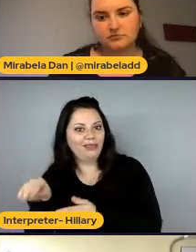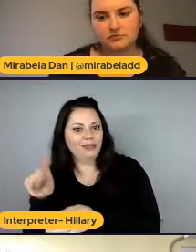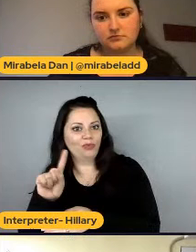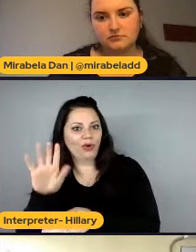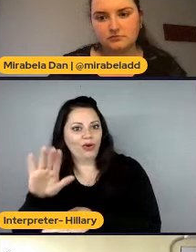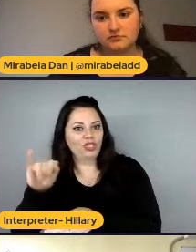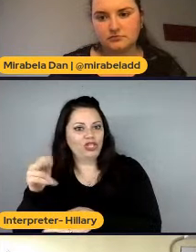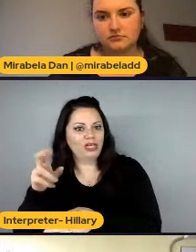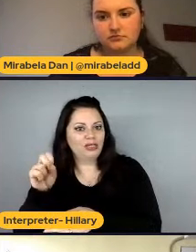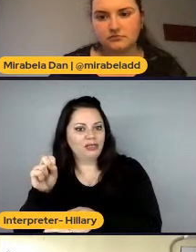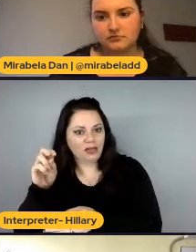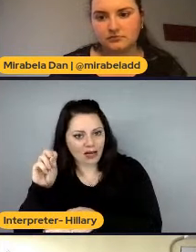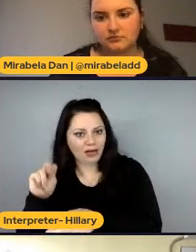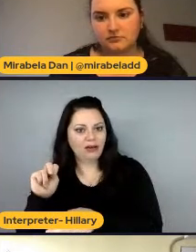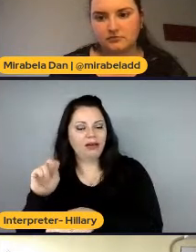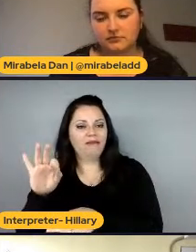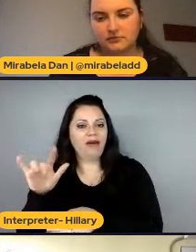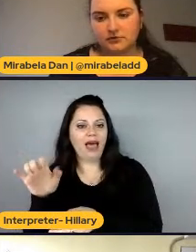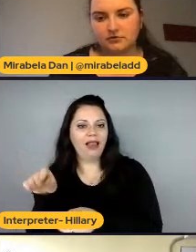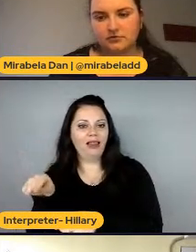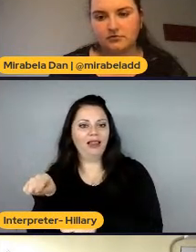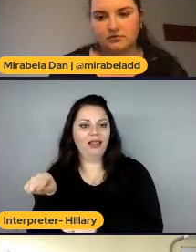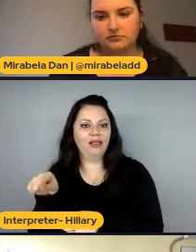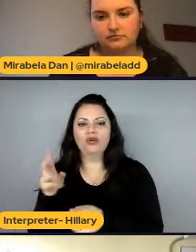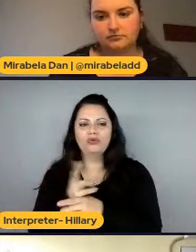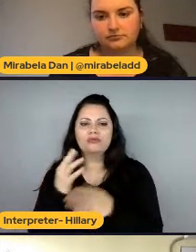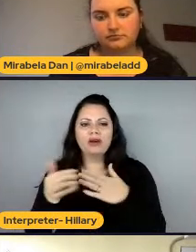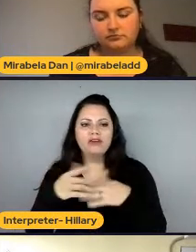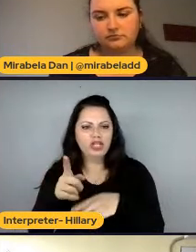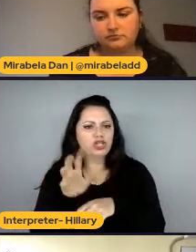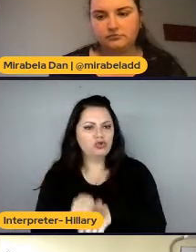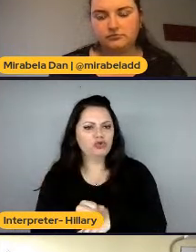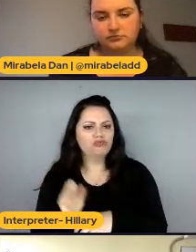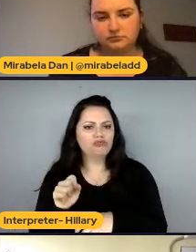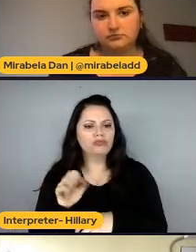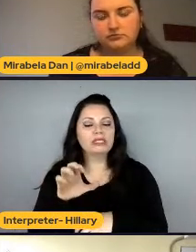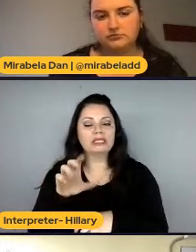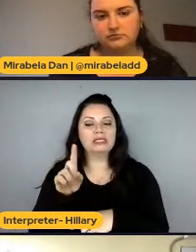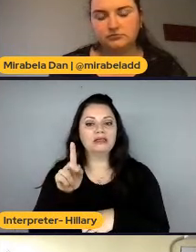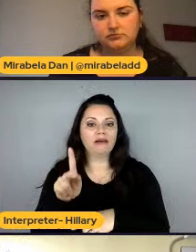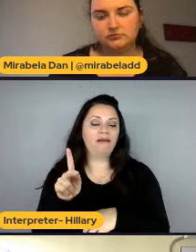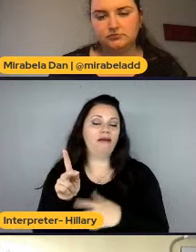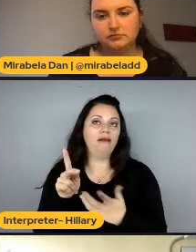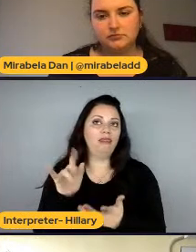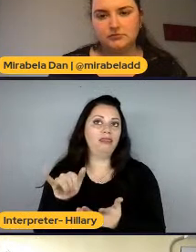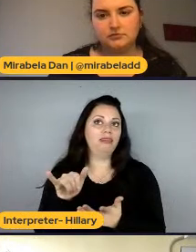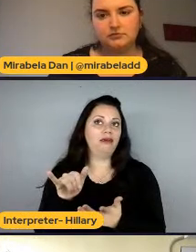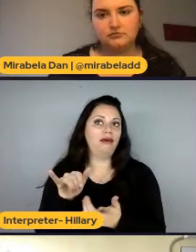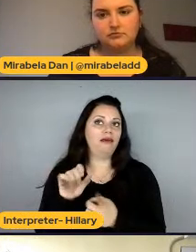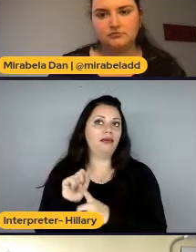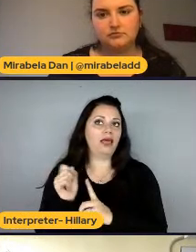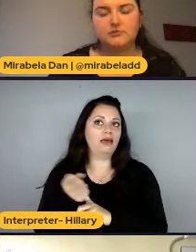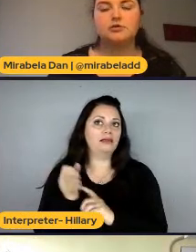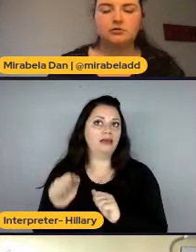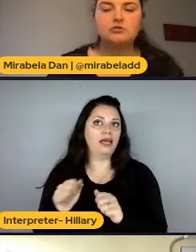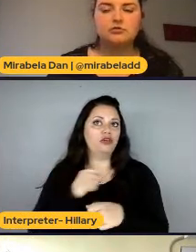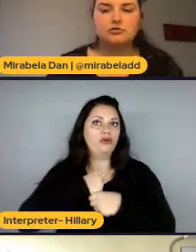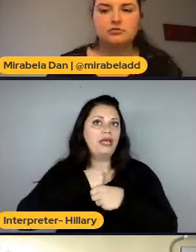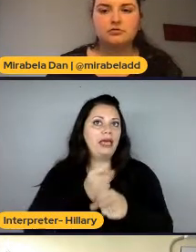could just use whatever you were used to. So the CDK in that case would just create your